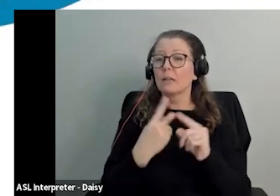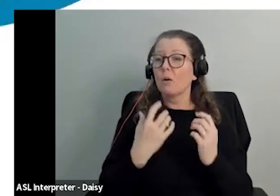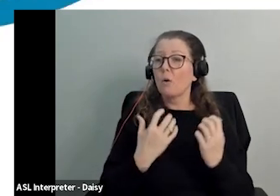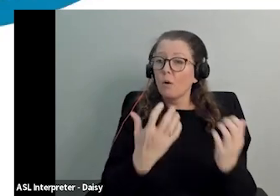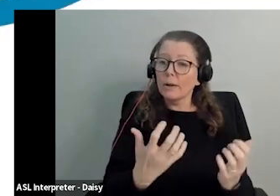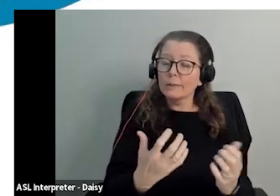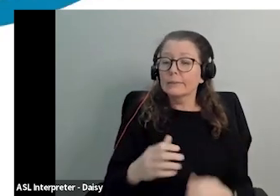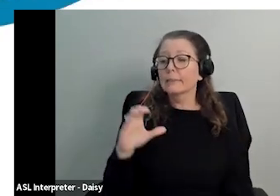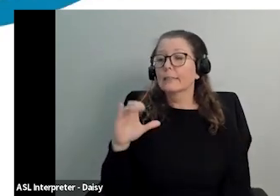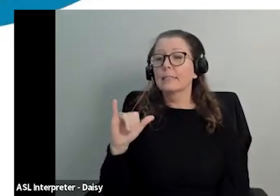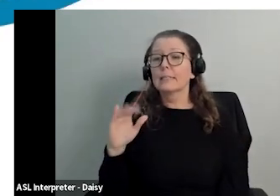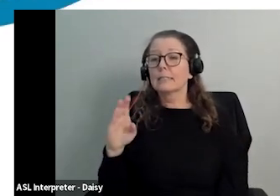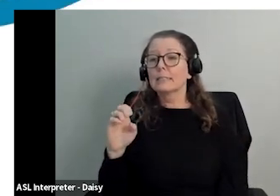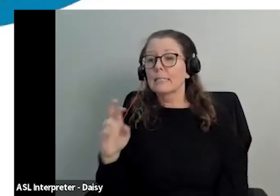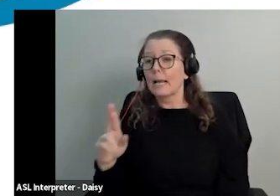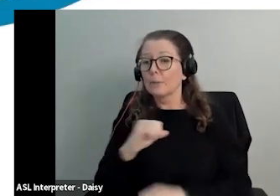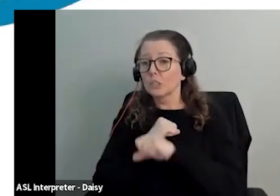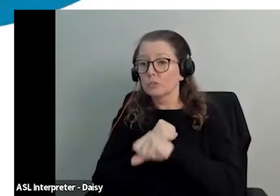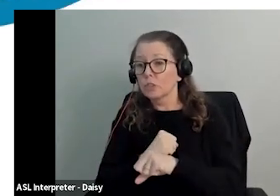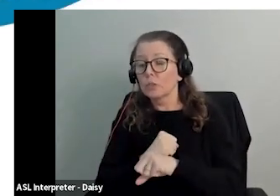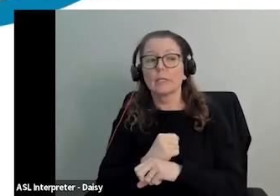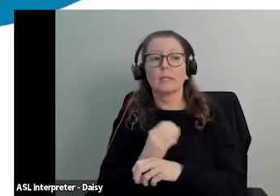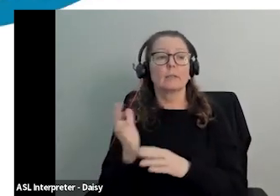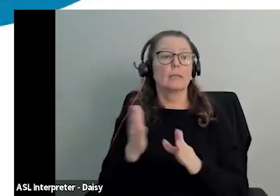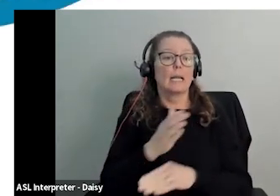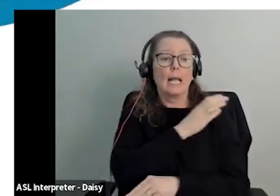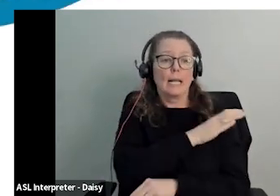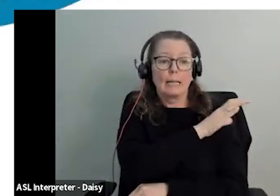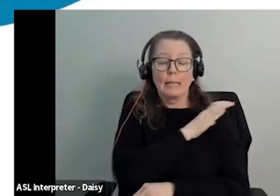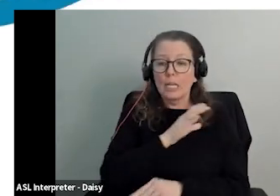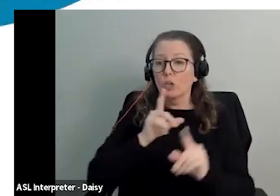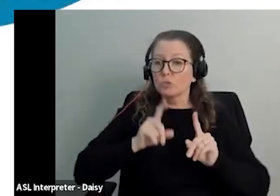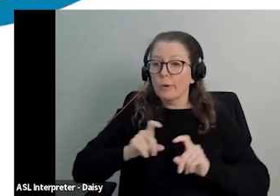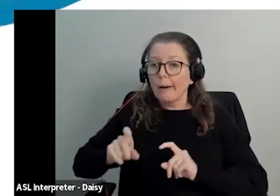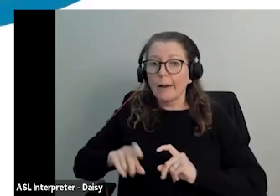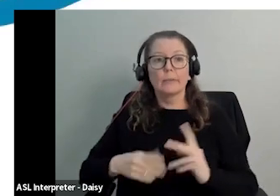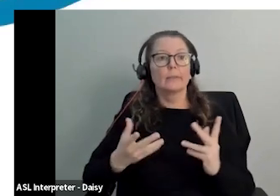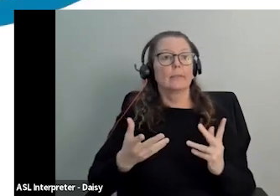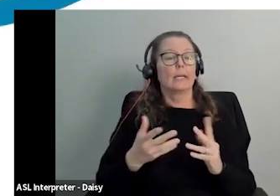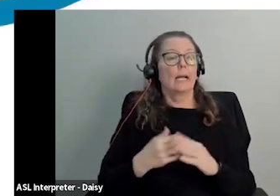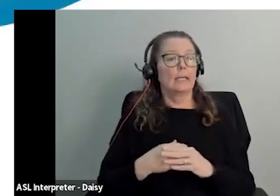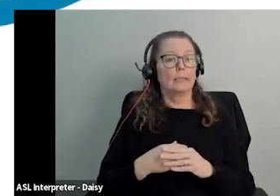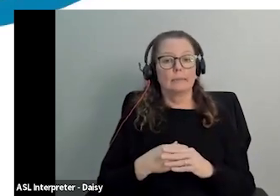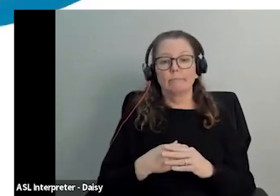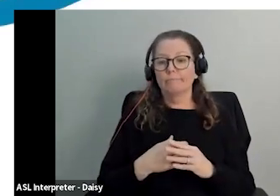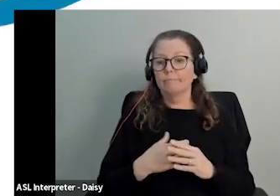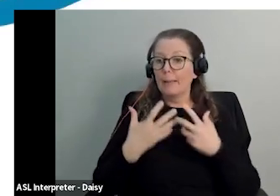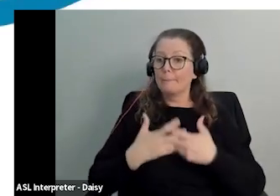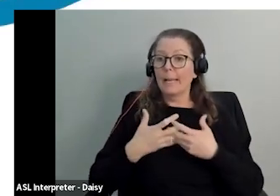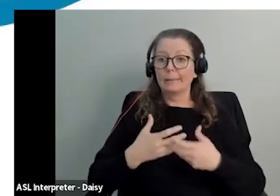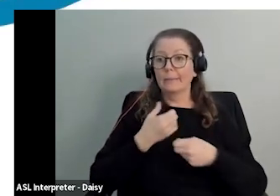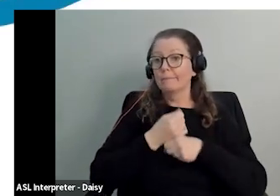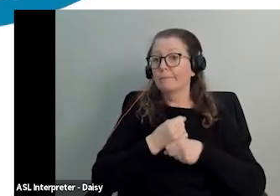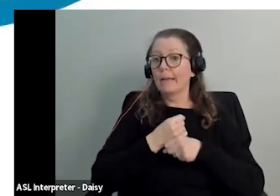in the cybersecurity space or in the clinical trial space or just in the manufacturing,